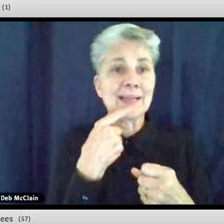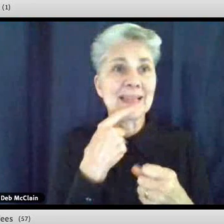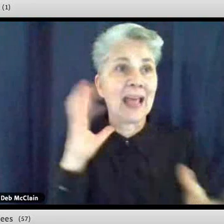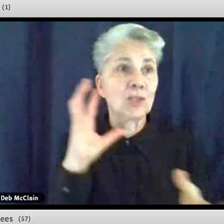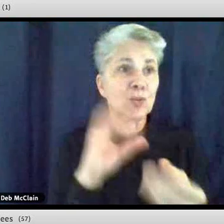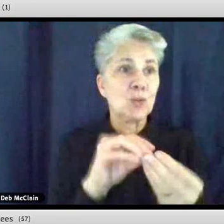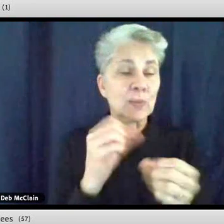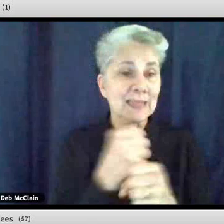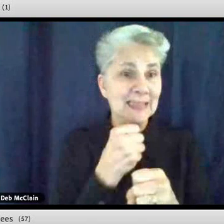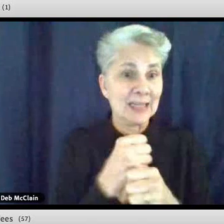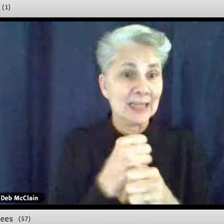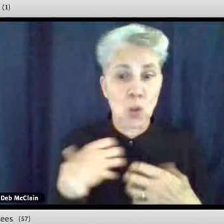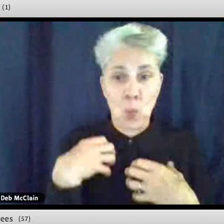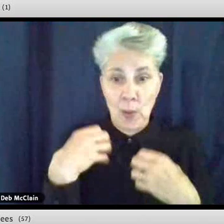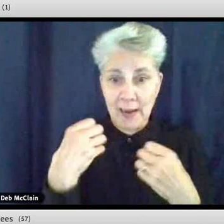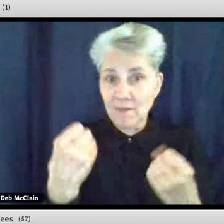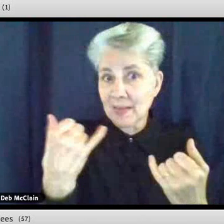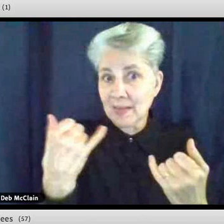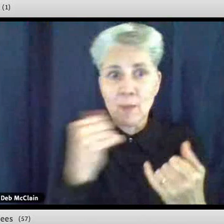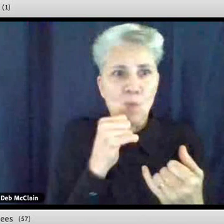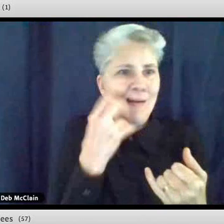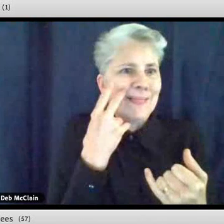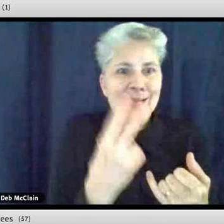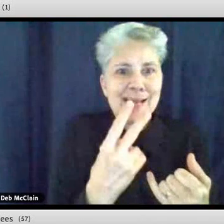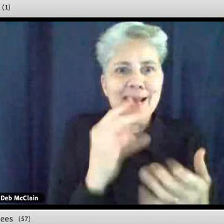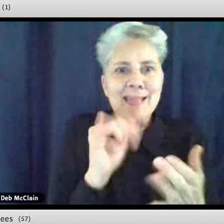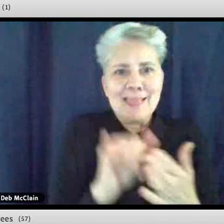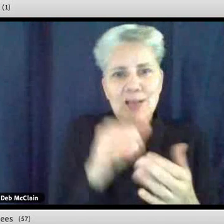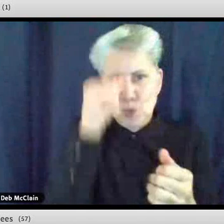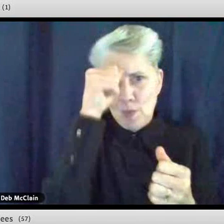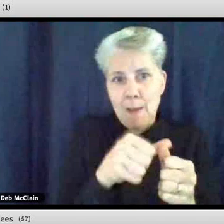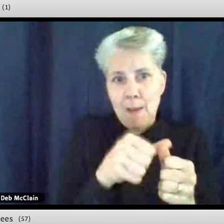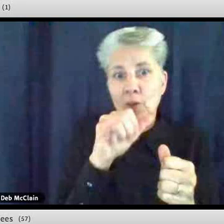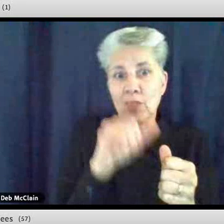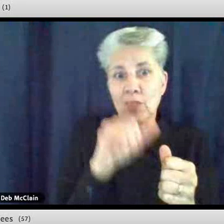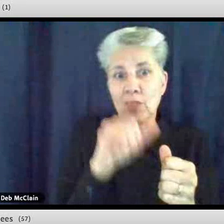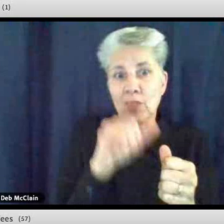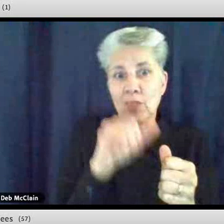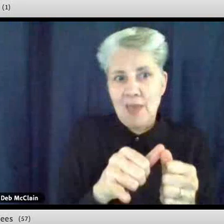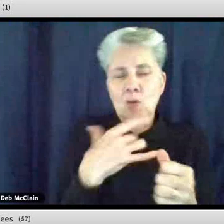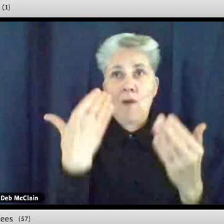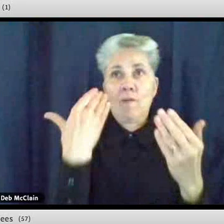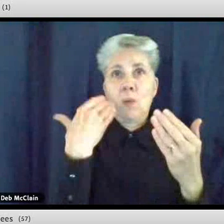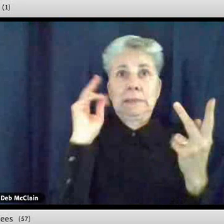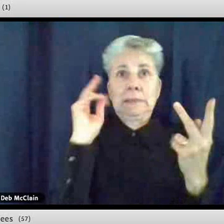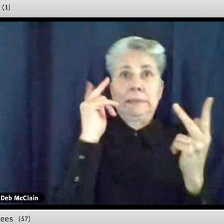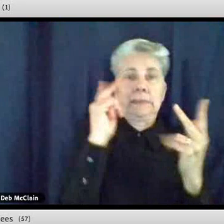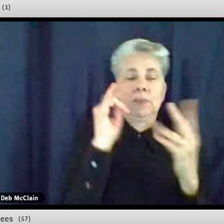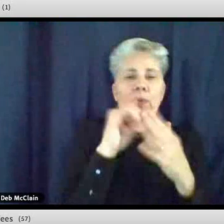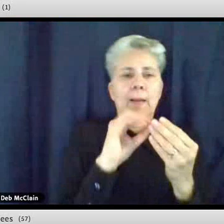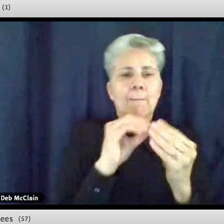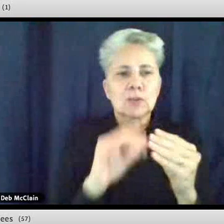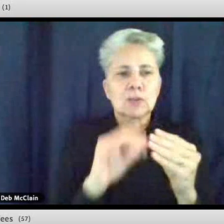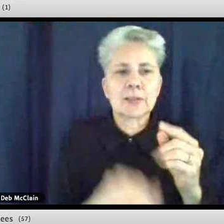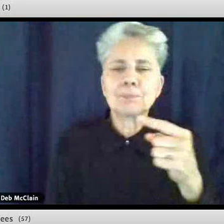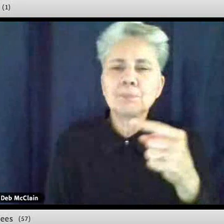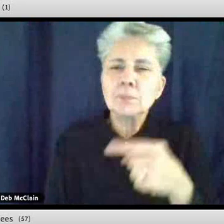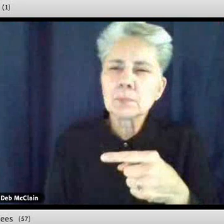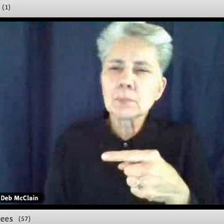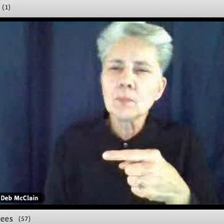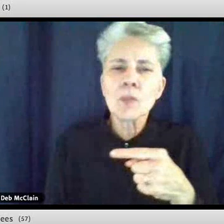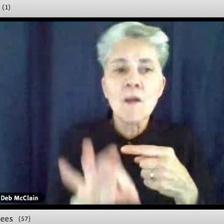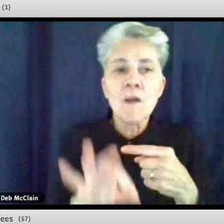people recovered at this time. So keep that in mind when you start to feel overwhelmed with some of the numbers. And then for Florida, this is put